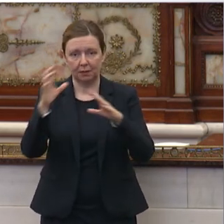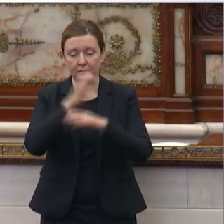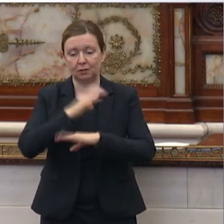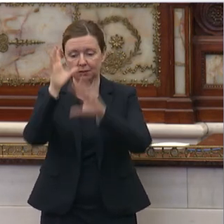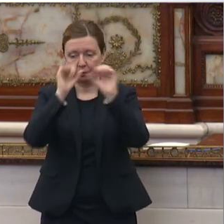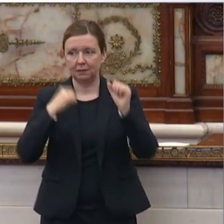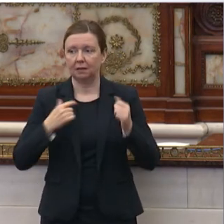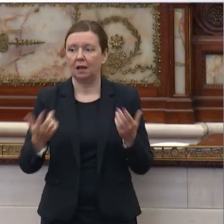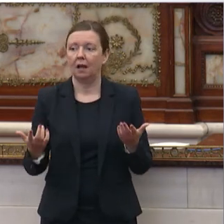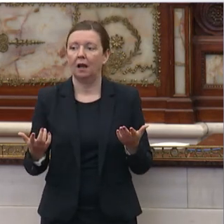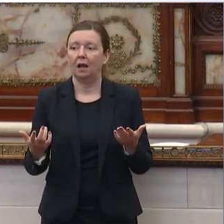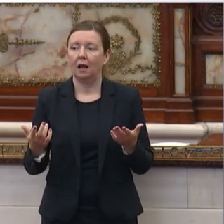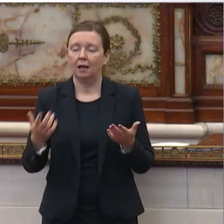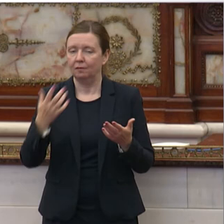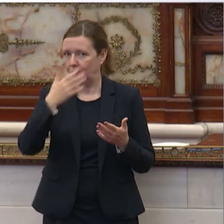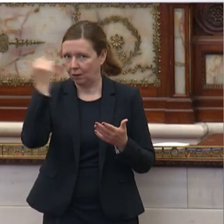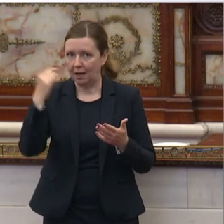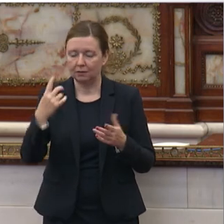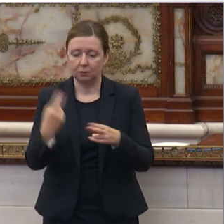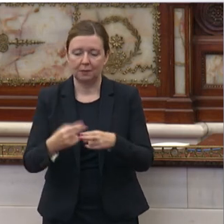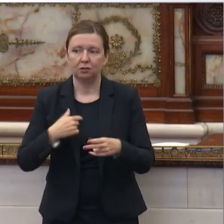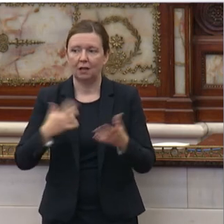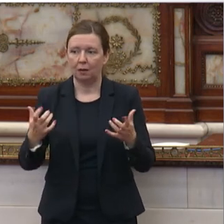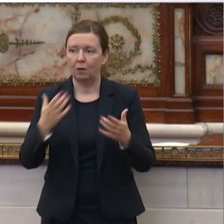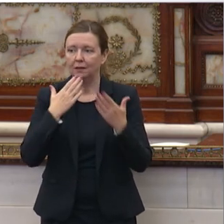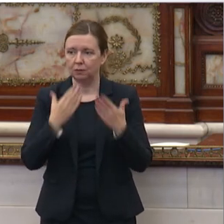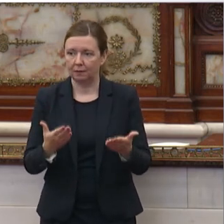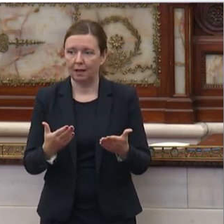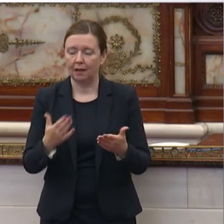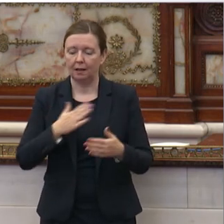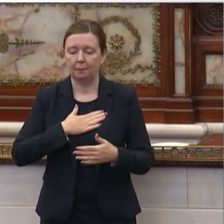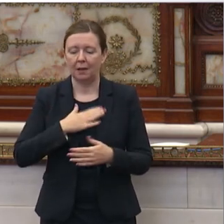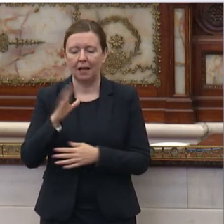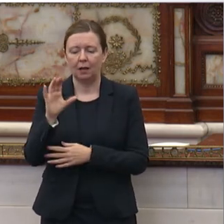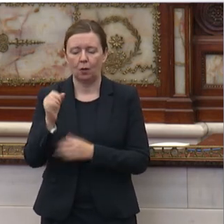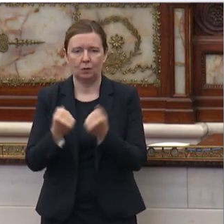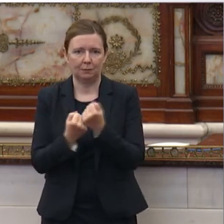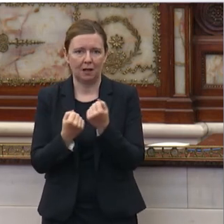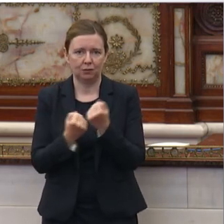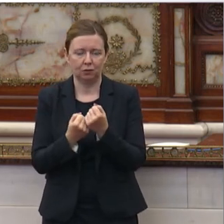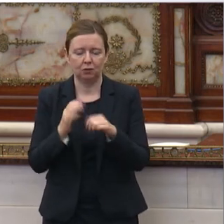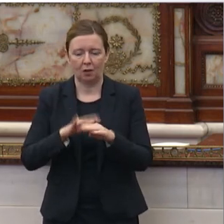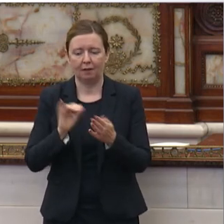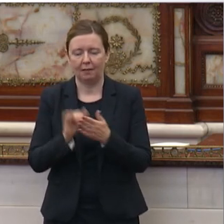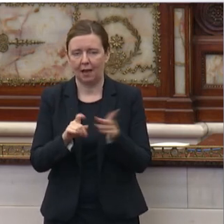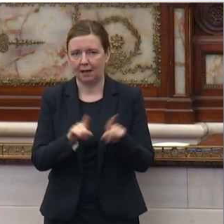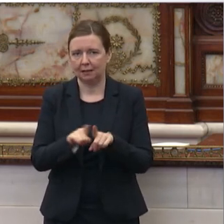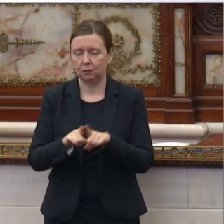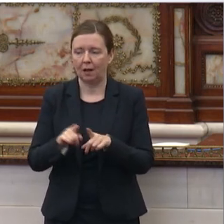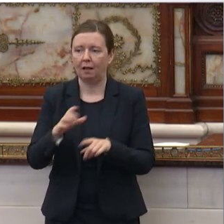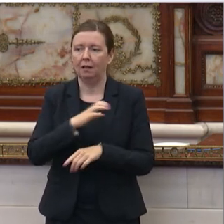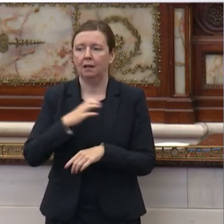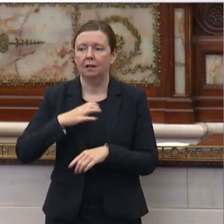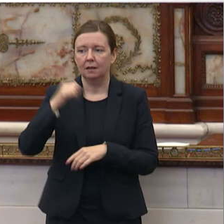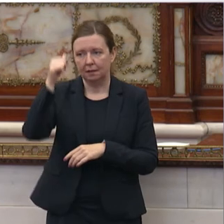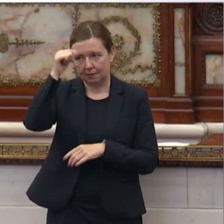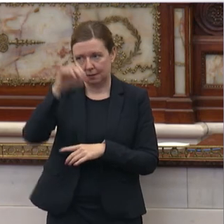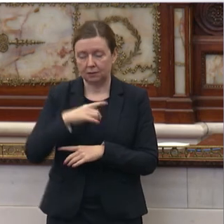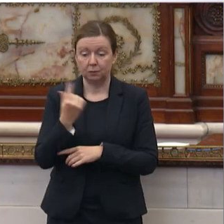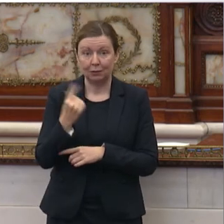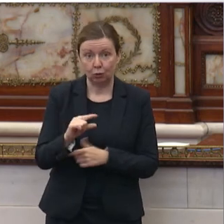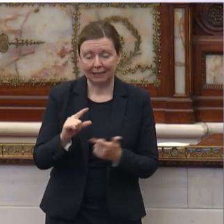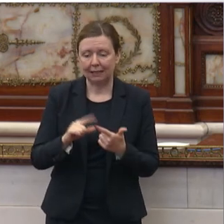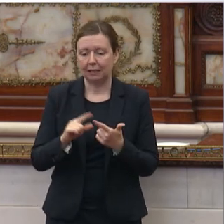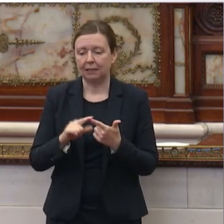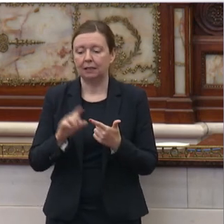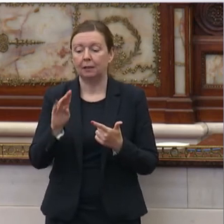I just neglected to mention that I wanted to thank my co-sponsors on this, Councilman Green, Council